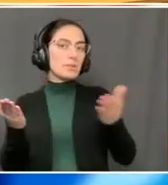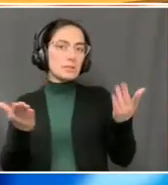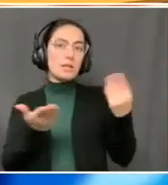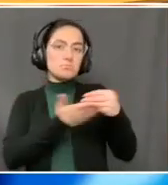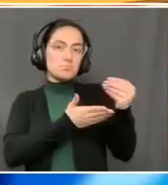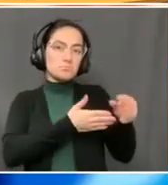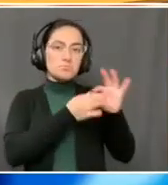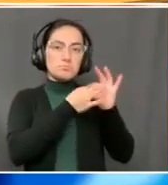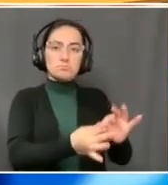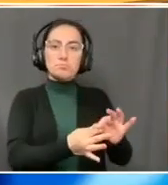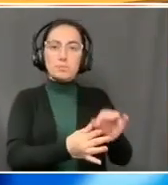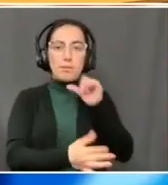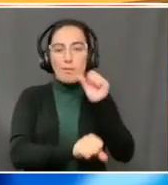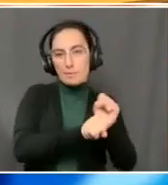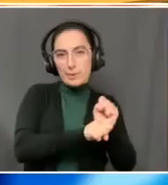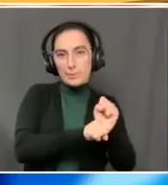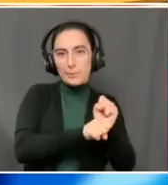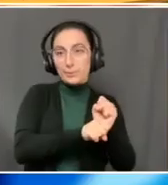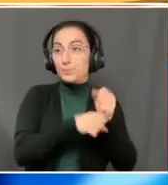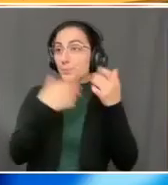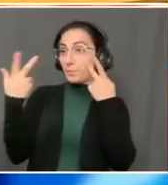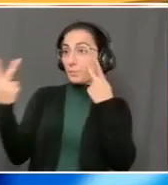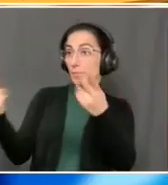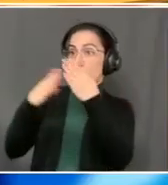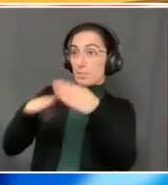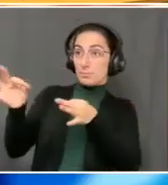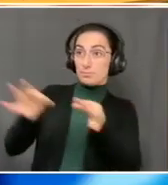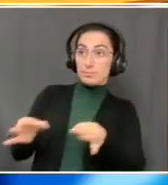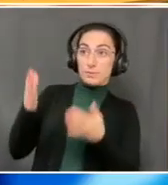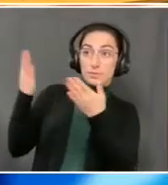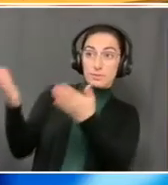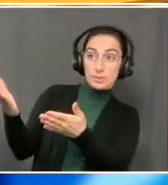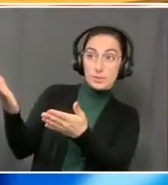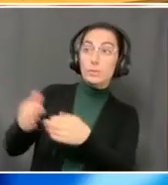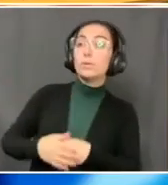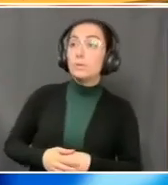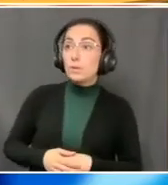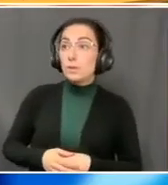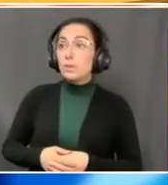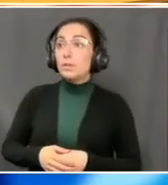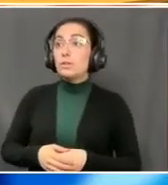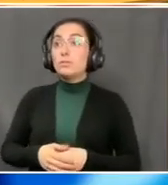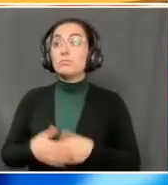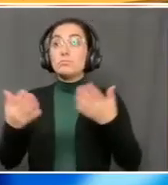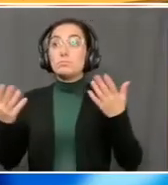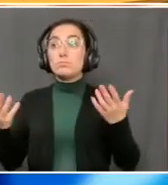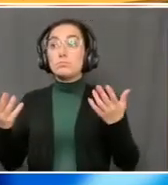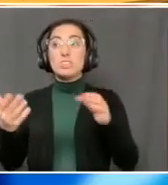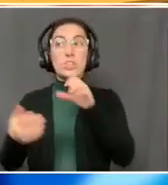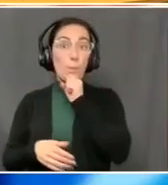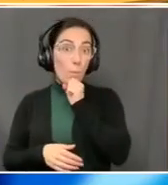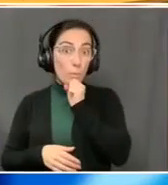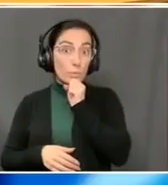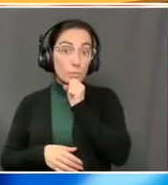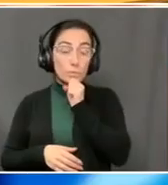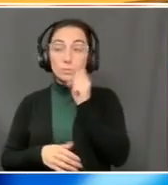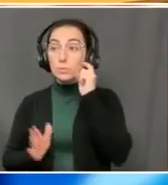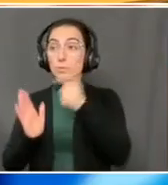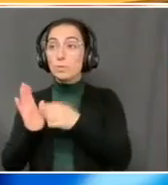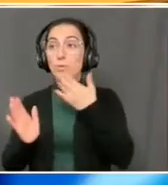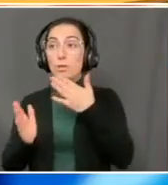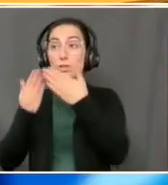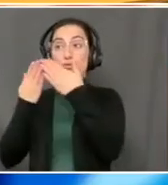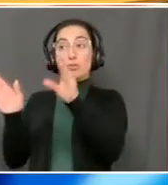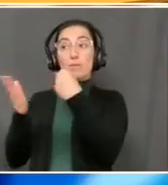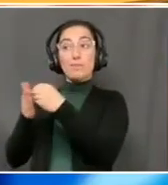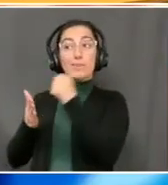on non-labor. And so you'll see the trends there, even just the orange, the general fund unrestricted, we